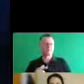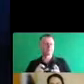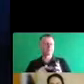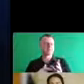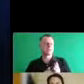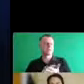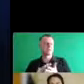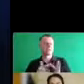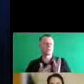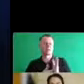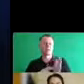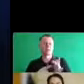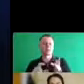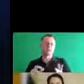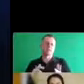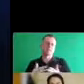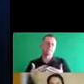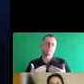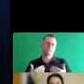me, yeah.